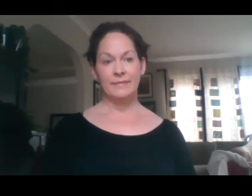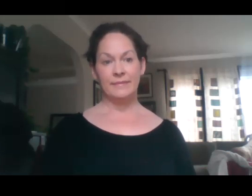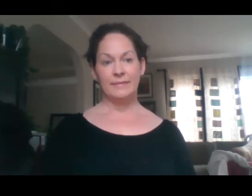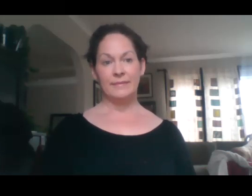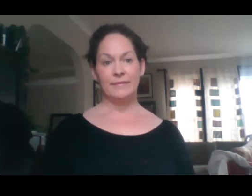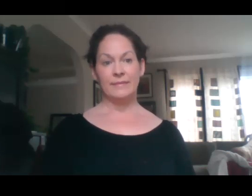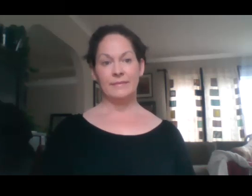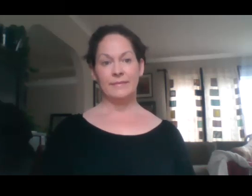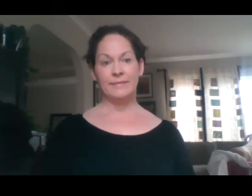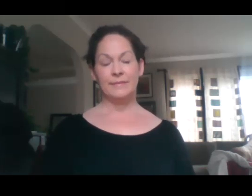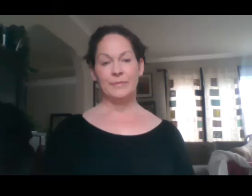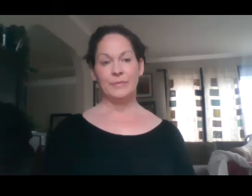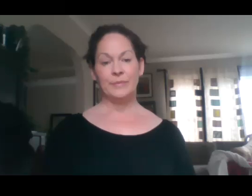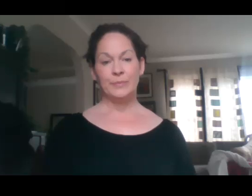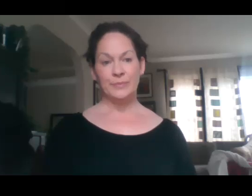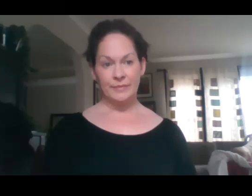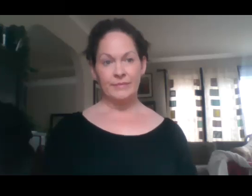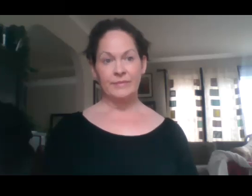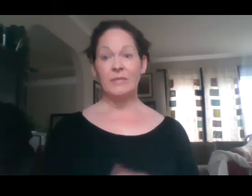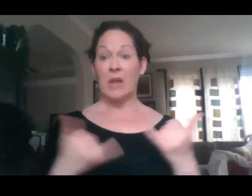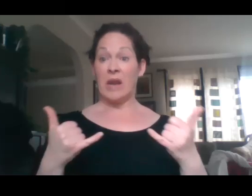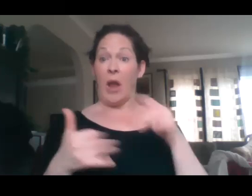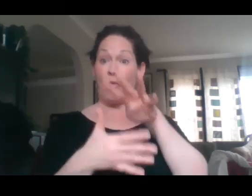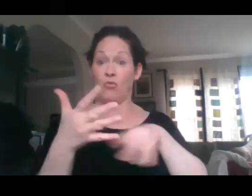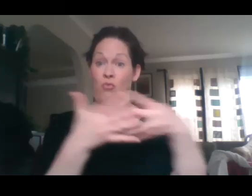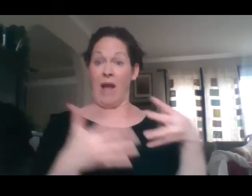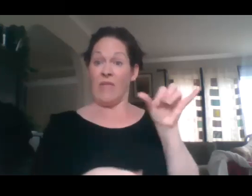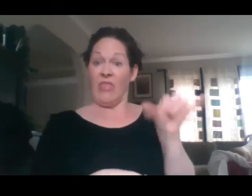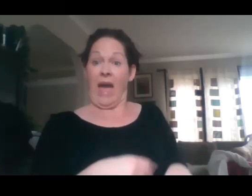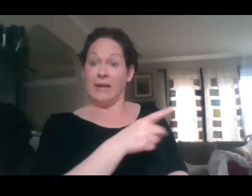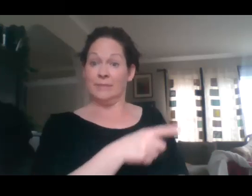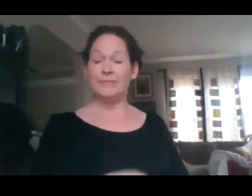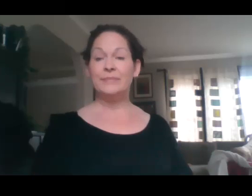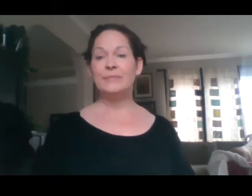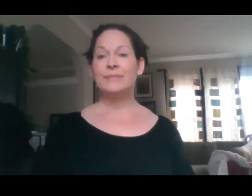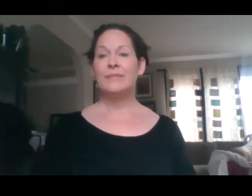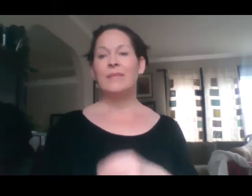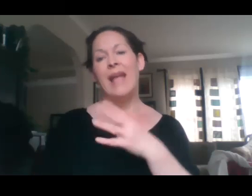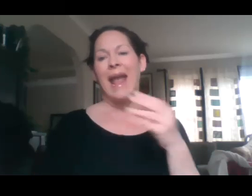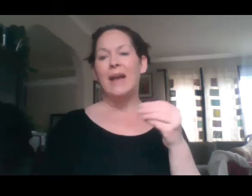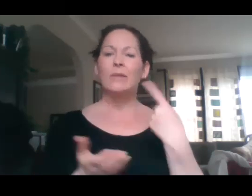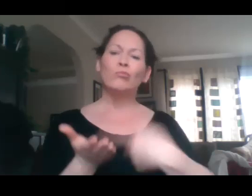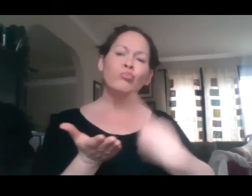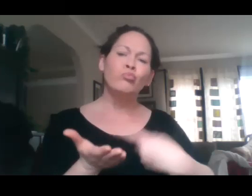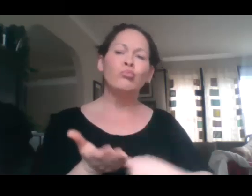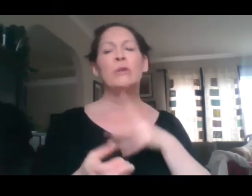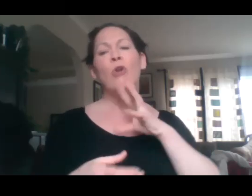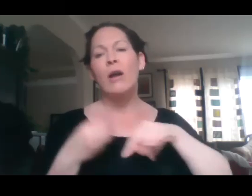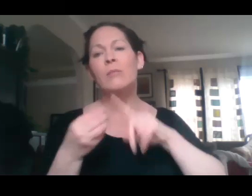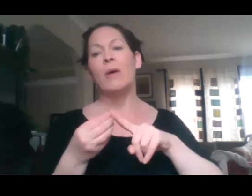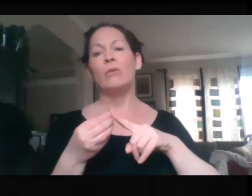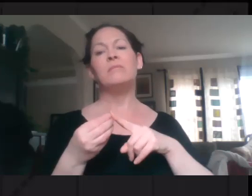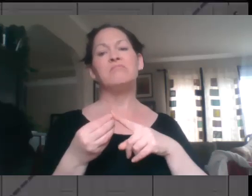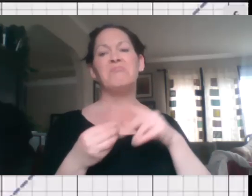x minus 1. I'm going to graph this and talk about the things that we've said on rational